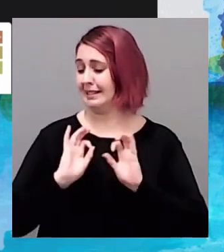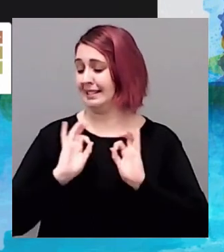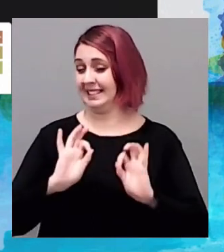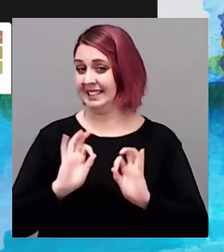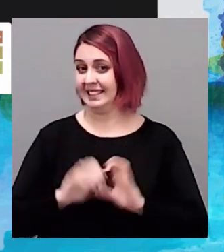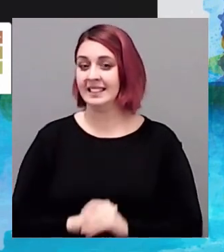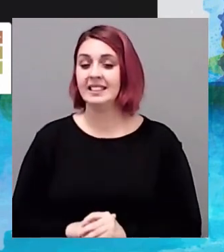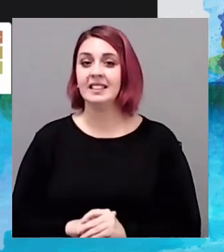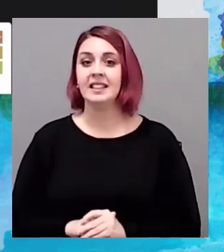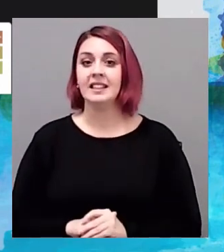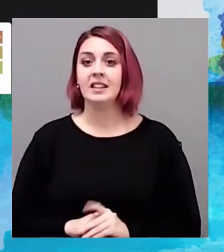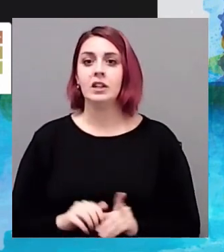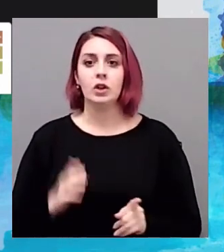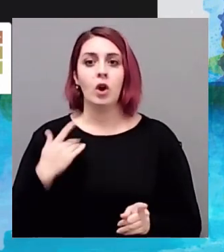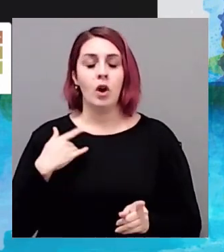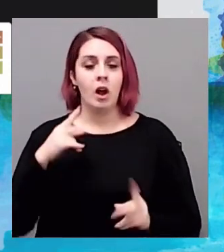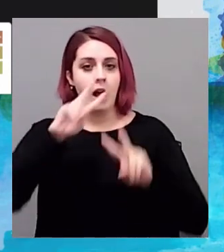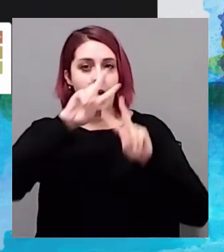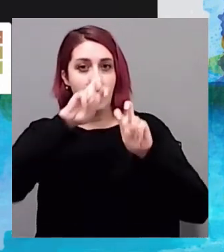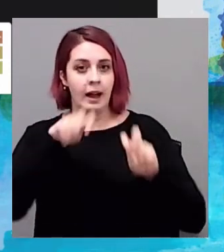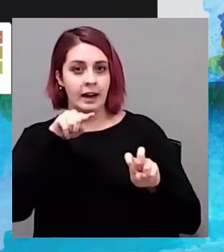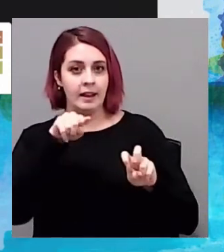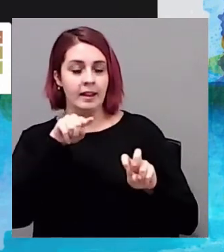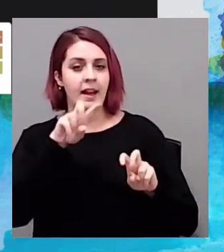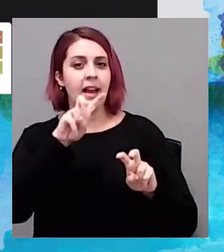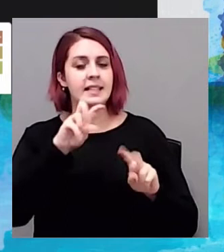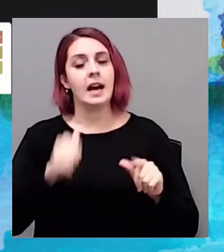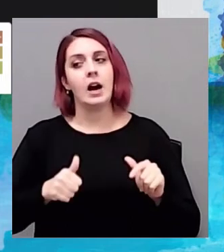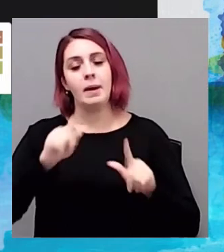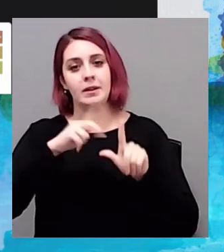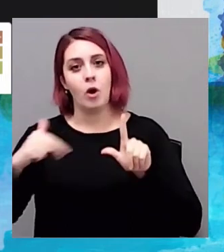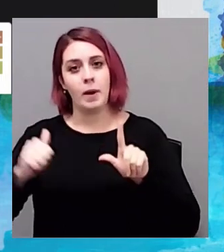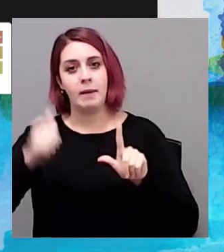And I had to analyze this